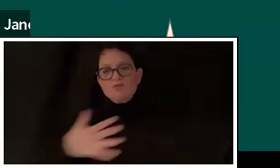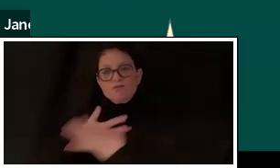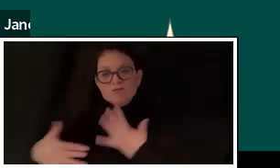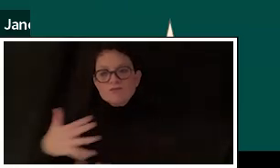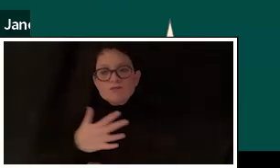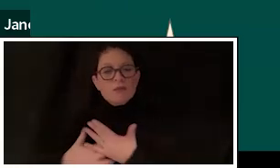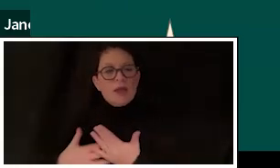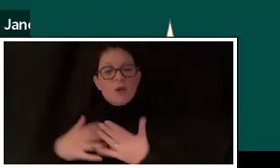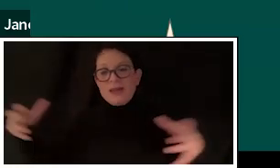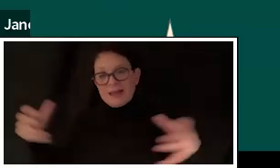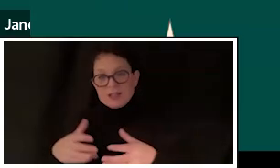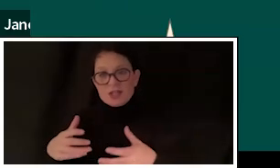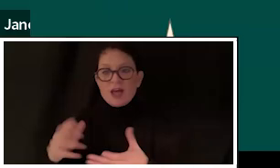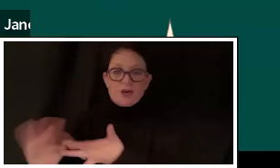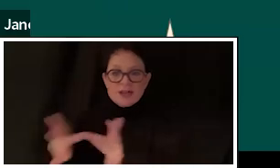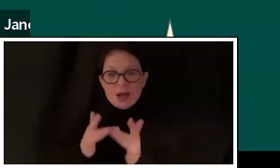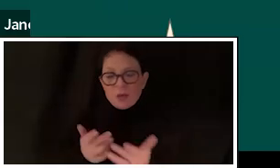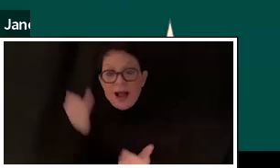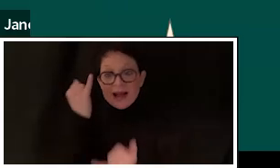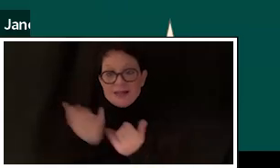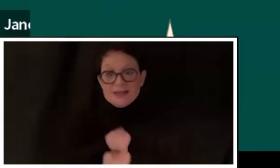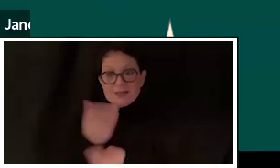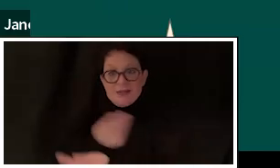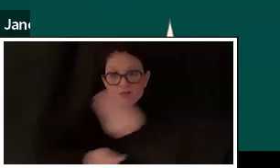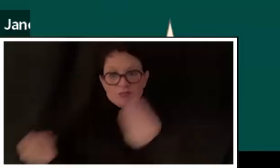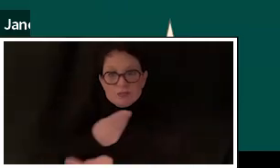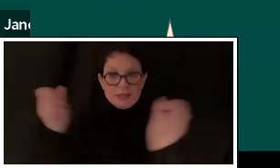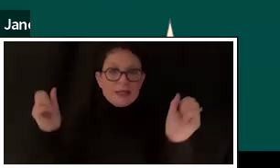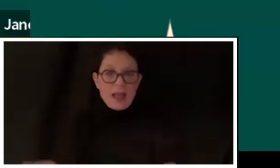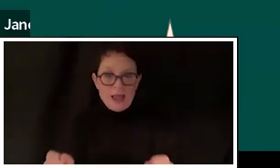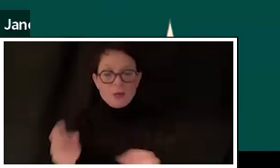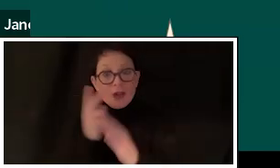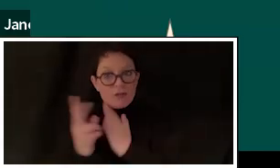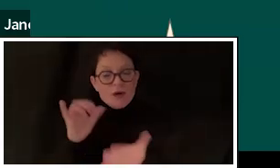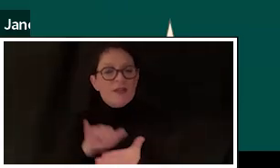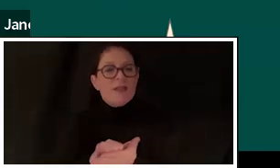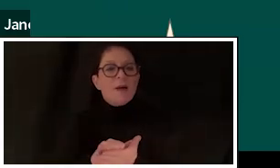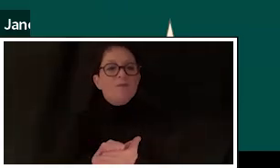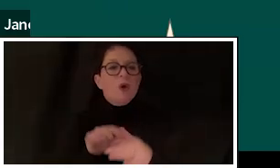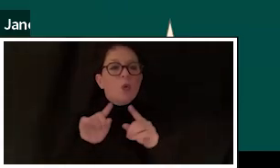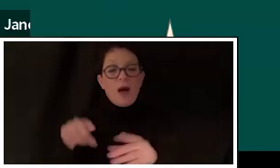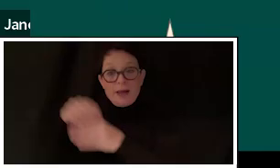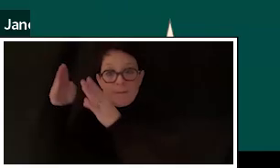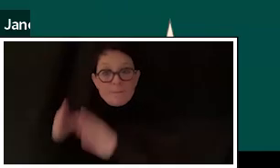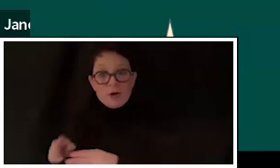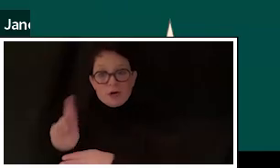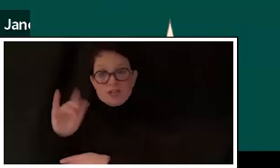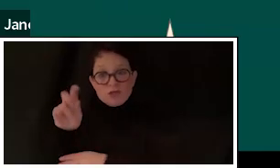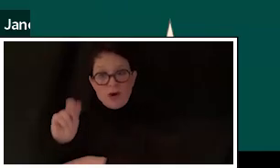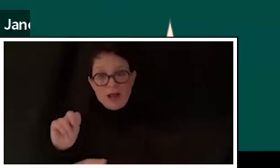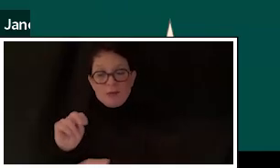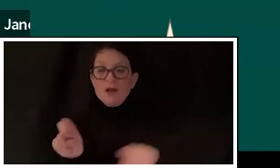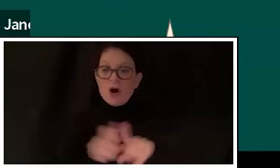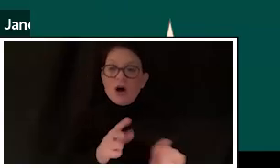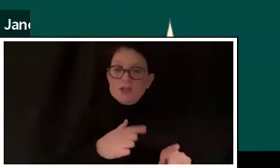We'll be able to get together and network and share ideas. So we look forward to that. While we're meeting in person at Ripon, we'll